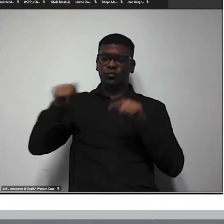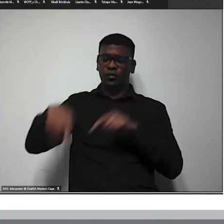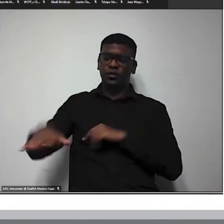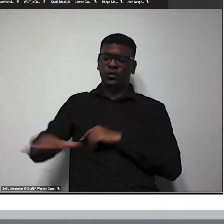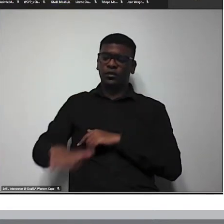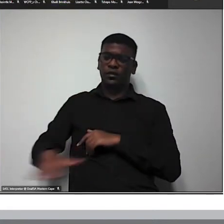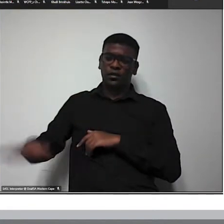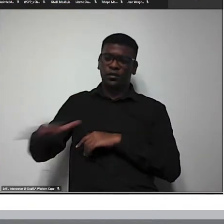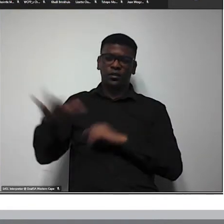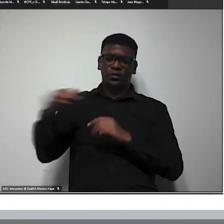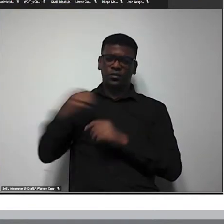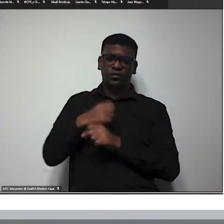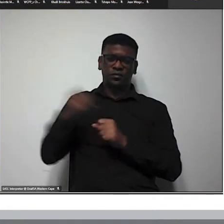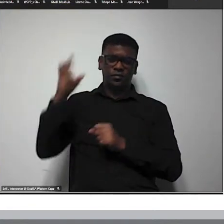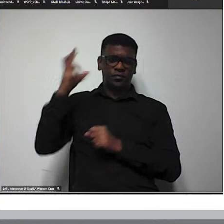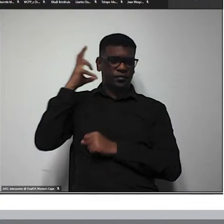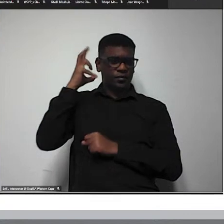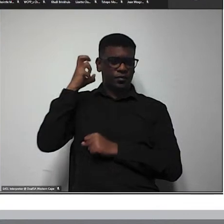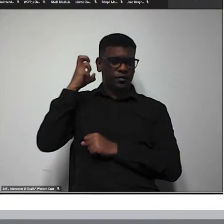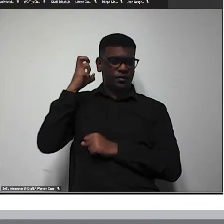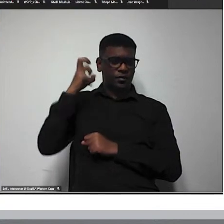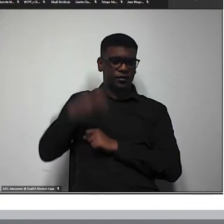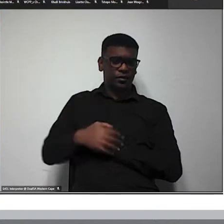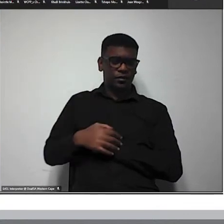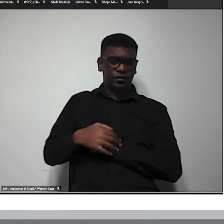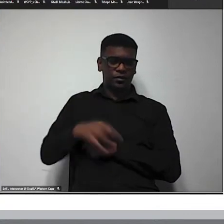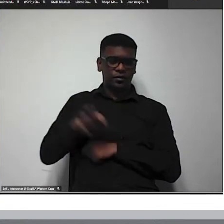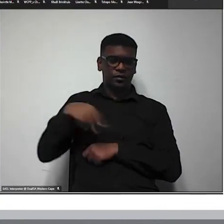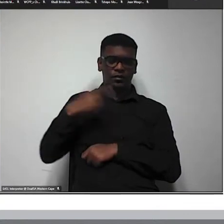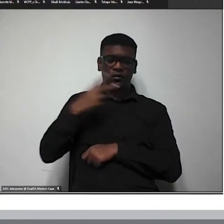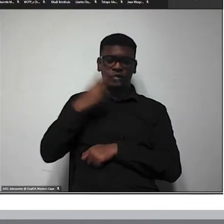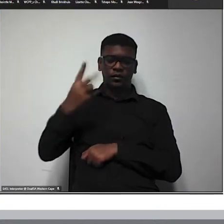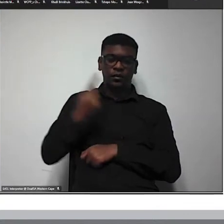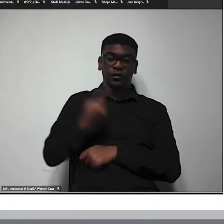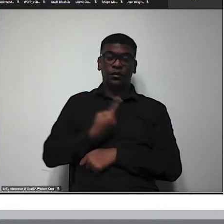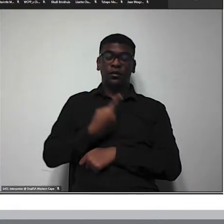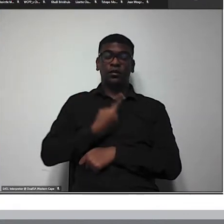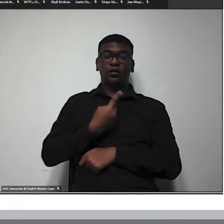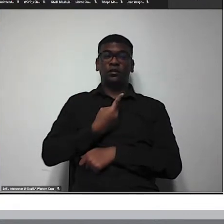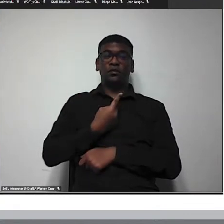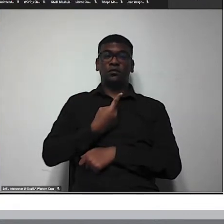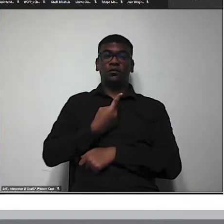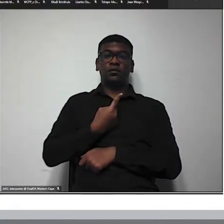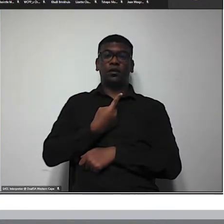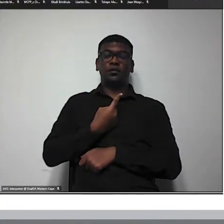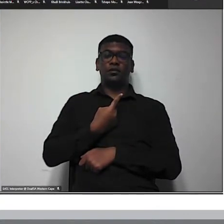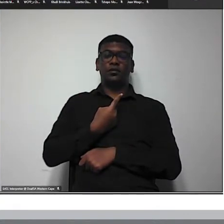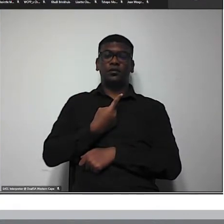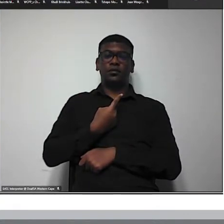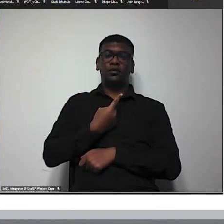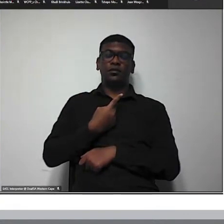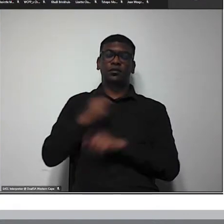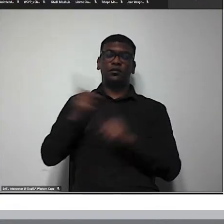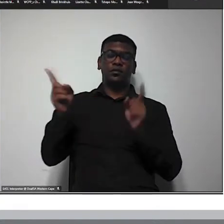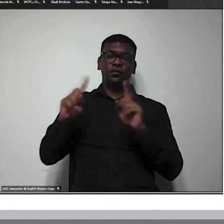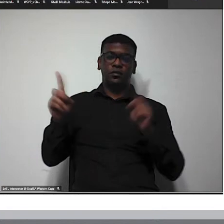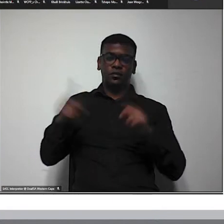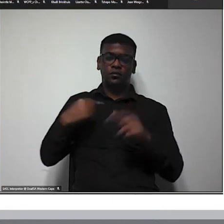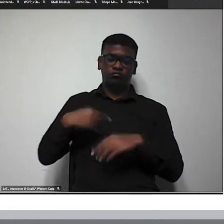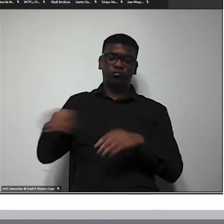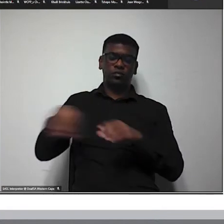get to hear about this. You know, I see myself very fortunate being part of this meeting today, and thank you for the